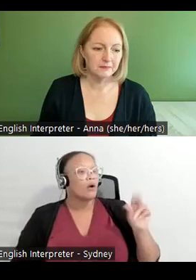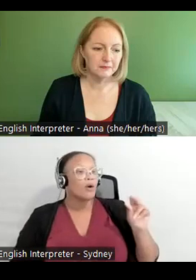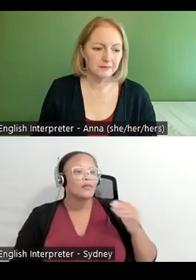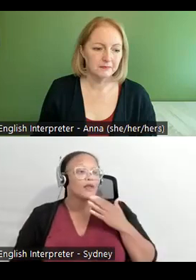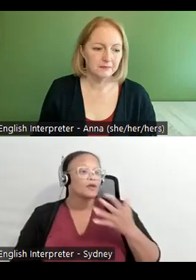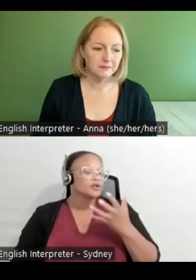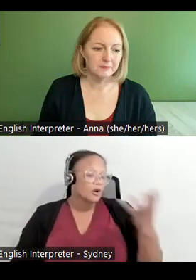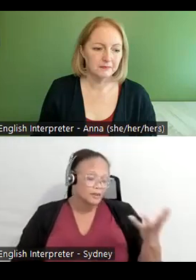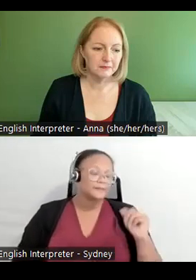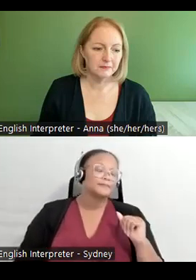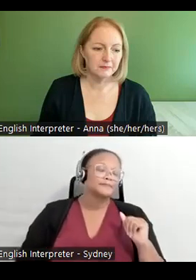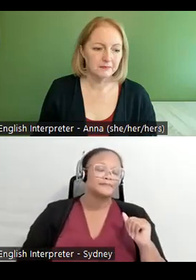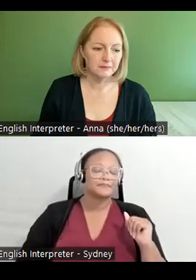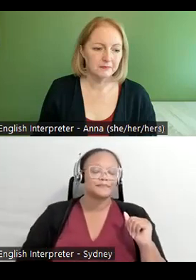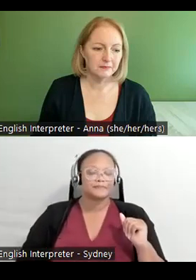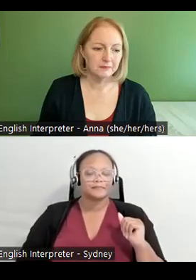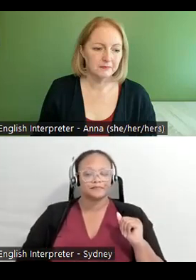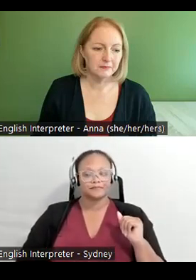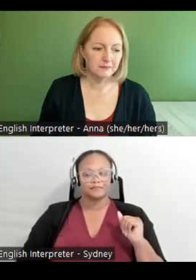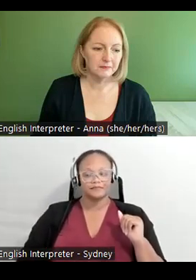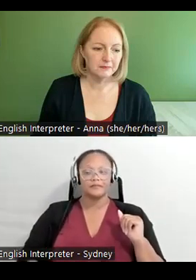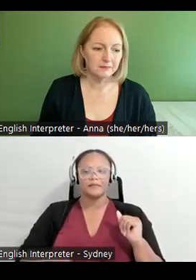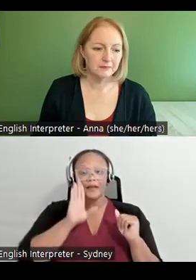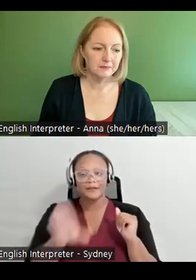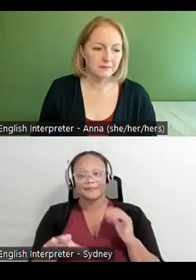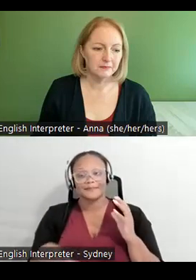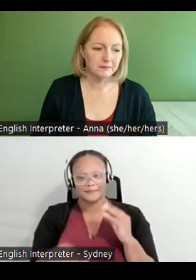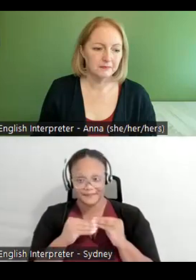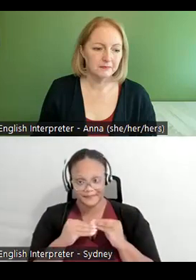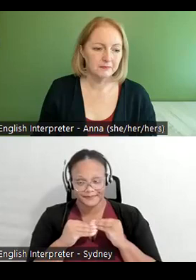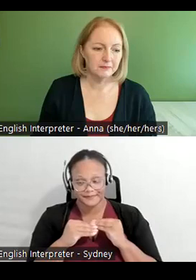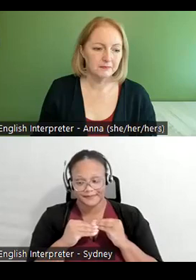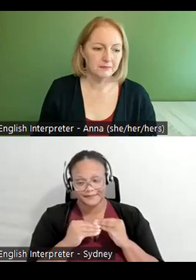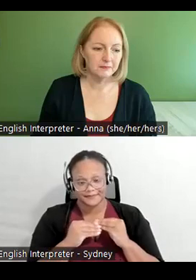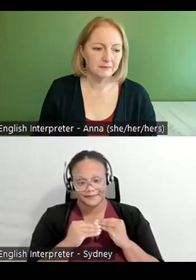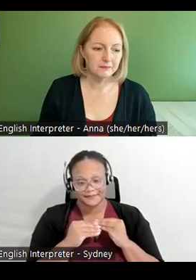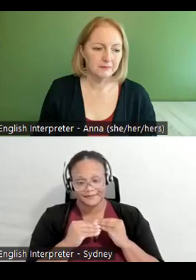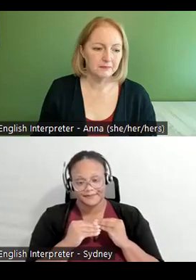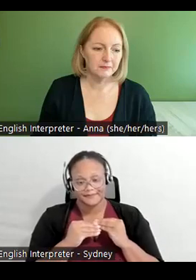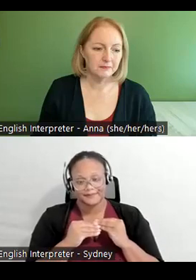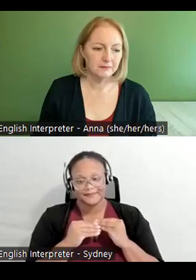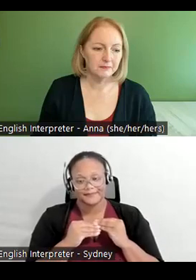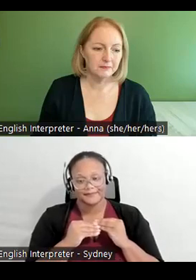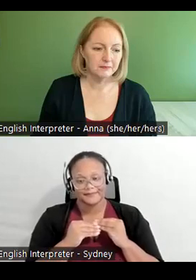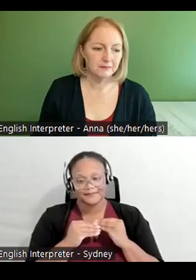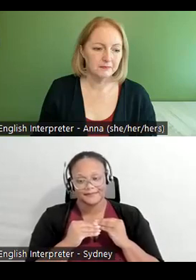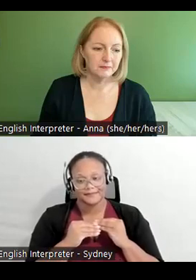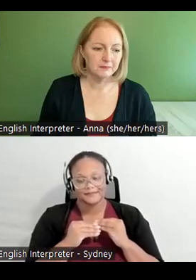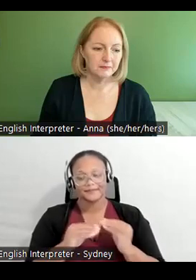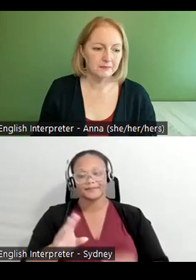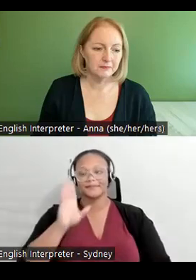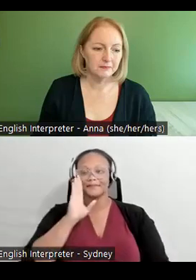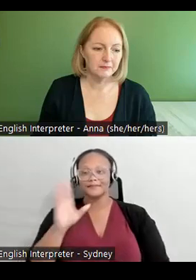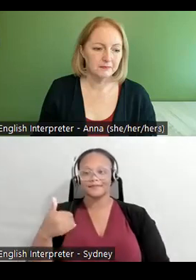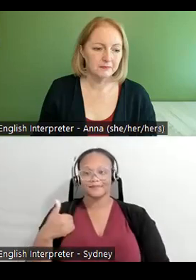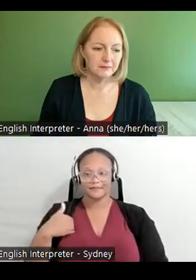for that. I appreciate it. But so what I would like to add to that is that there will be union meetings. So